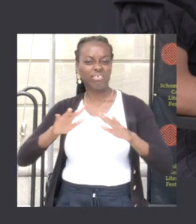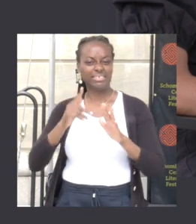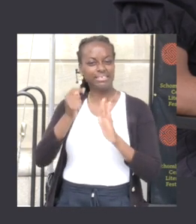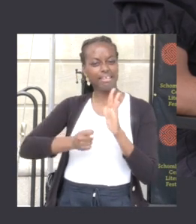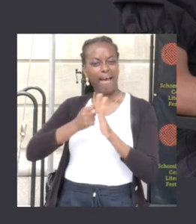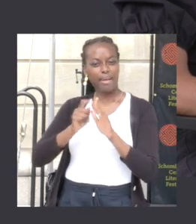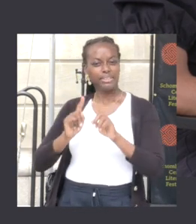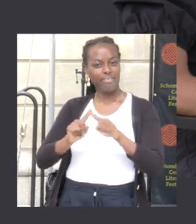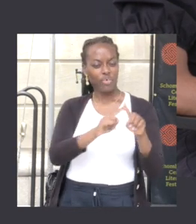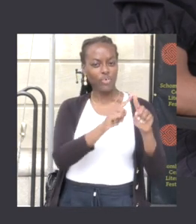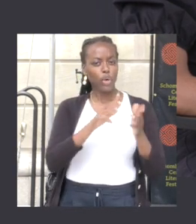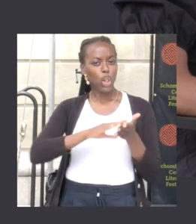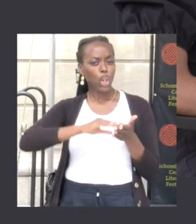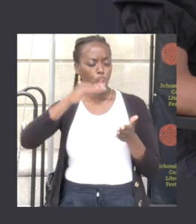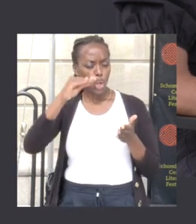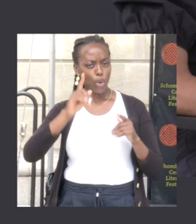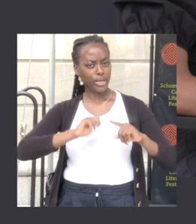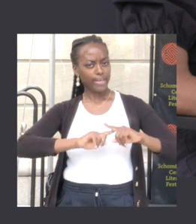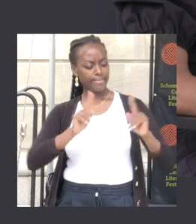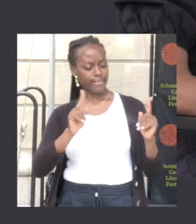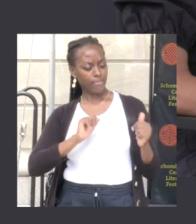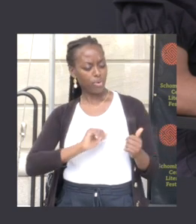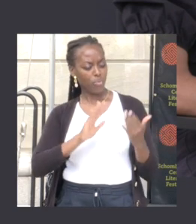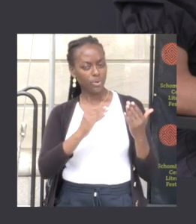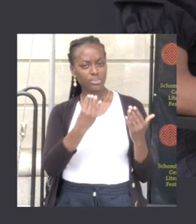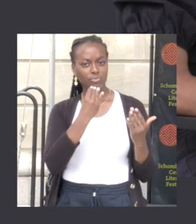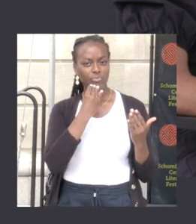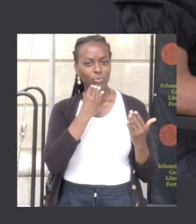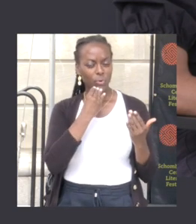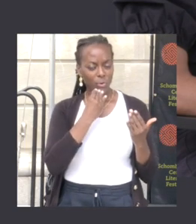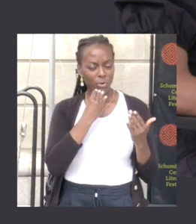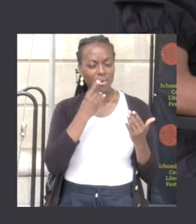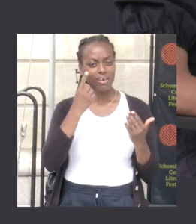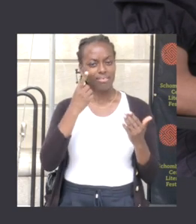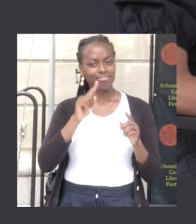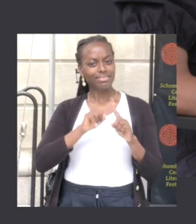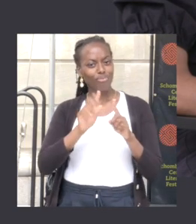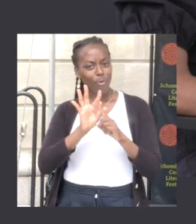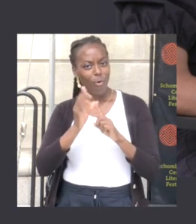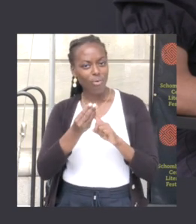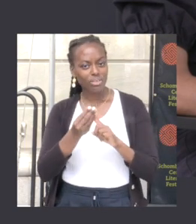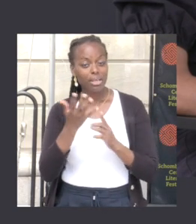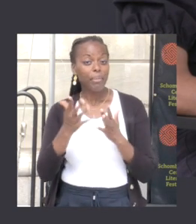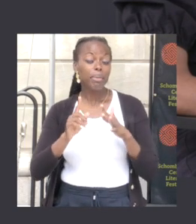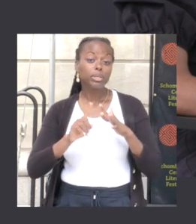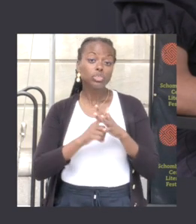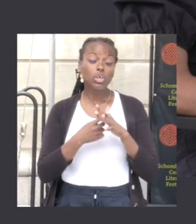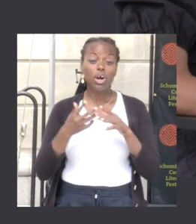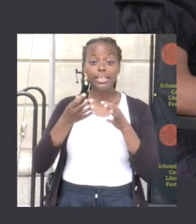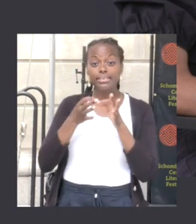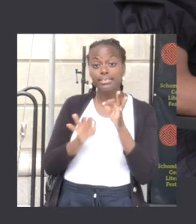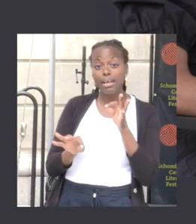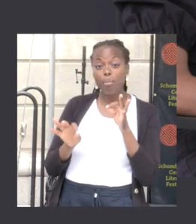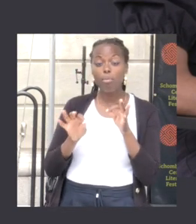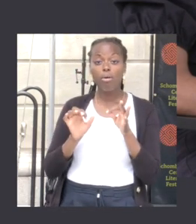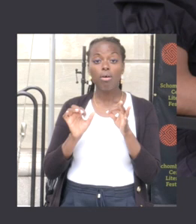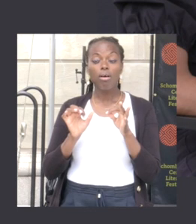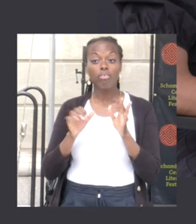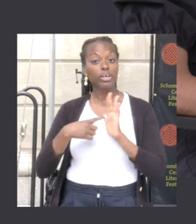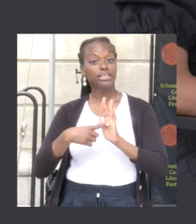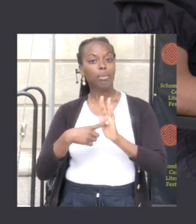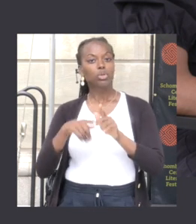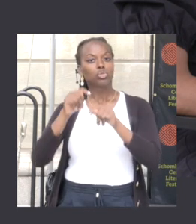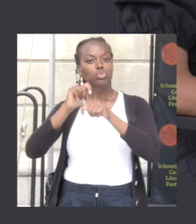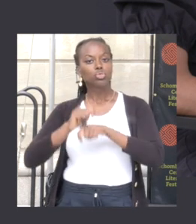own home and kitchen at your own pace of growth. Perhaps you will begin with something simple and soothing like Crystal Mac's update on a traditional